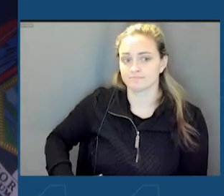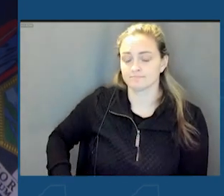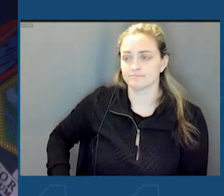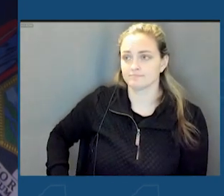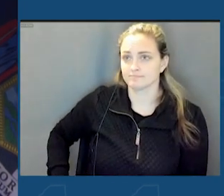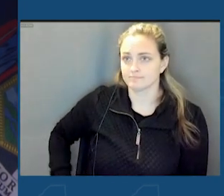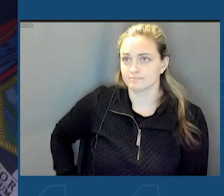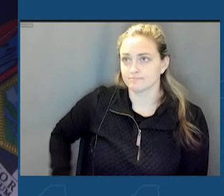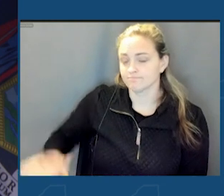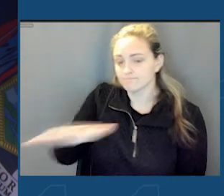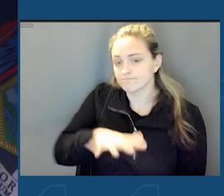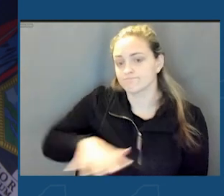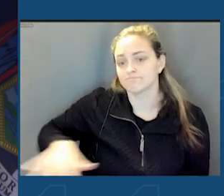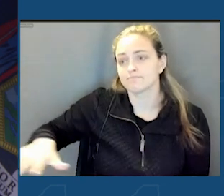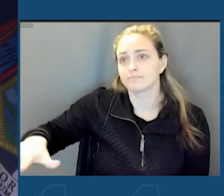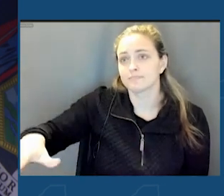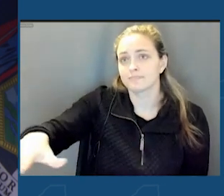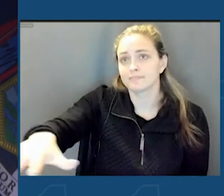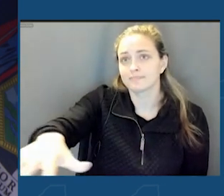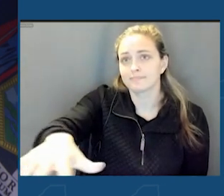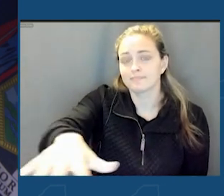kingdom come,